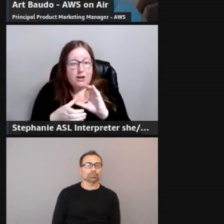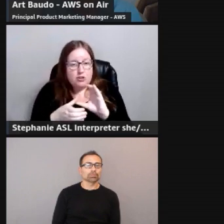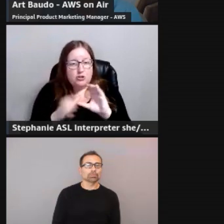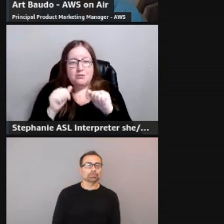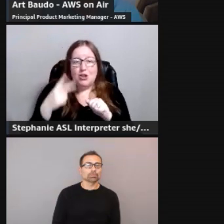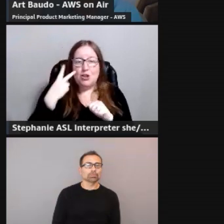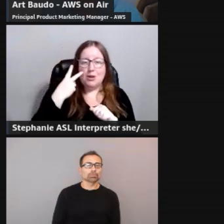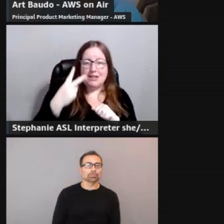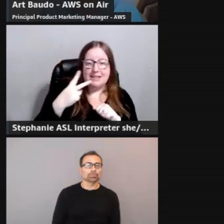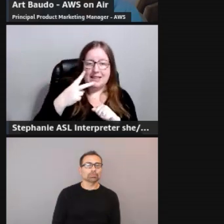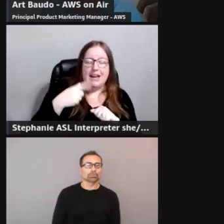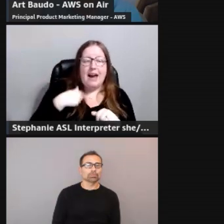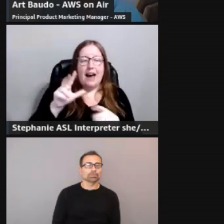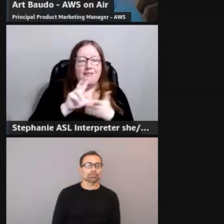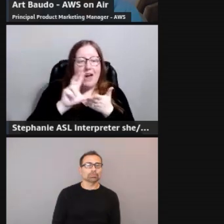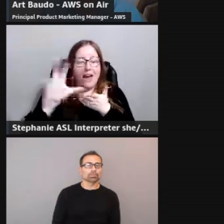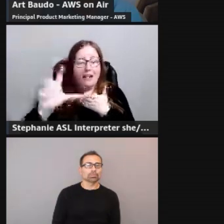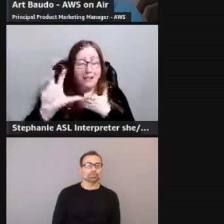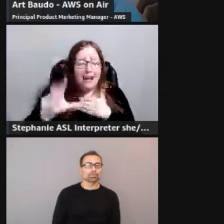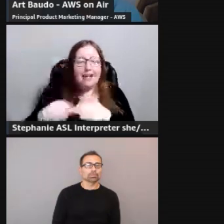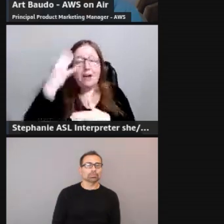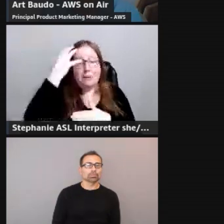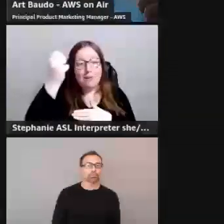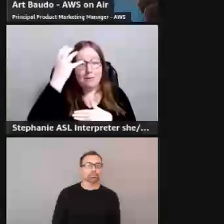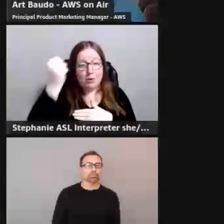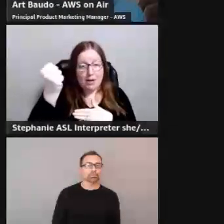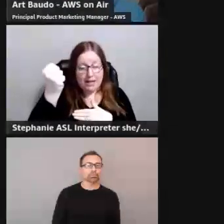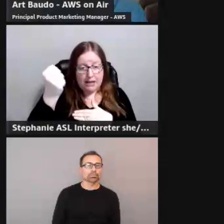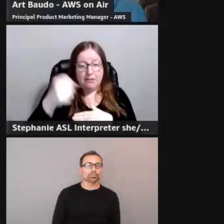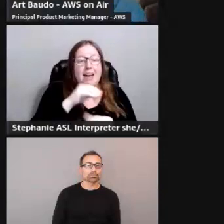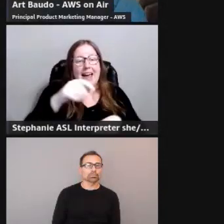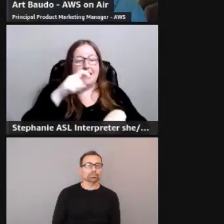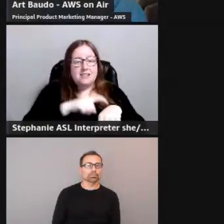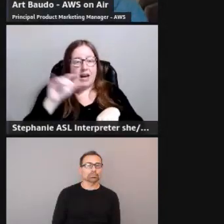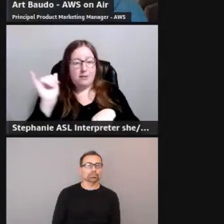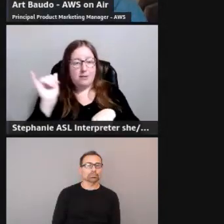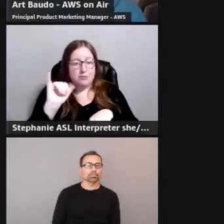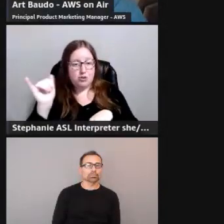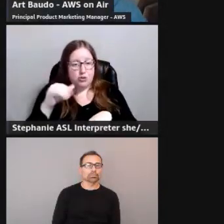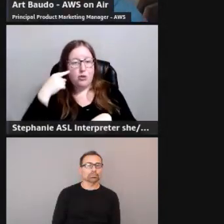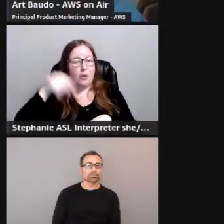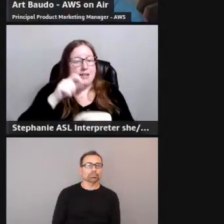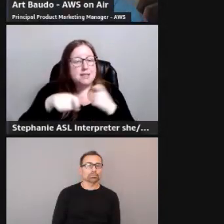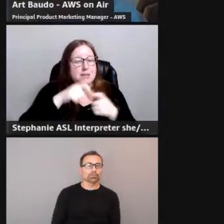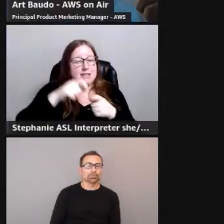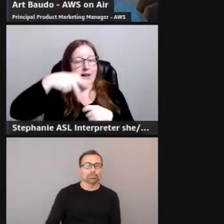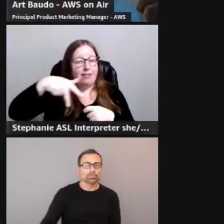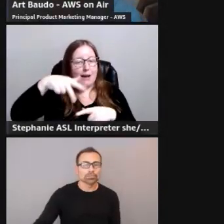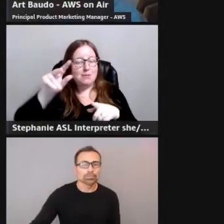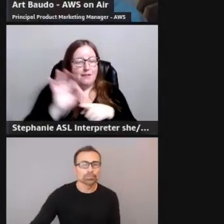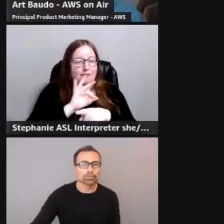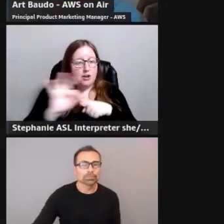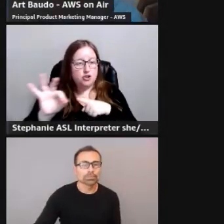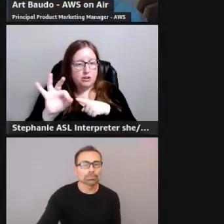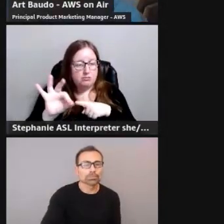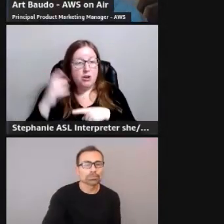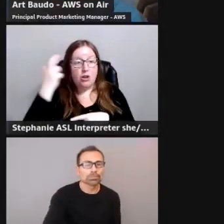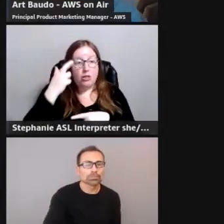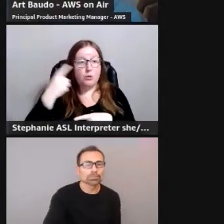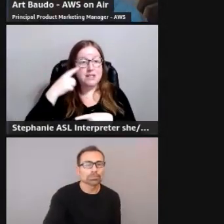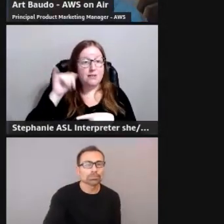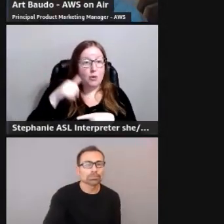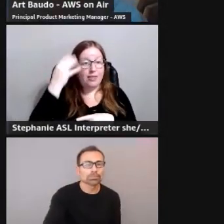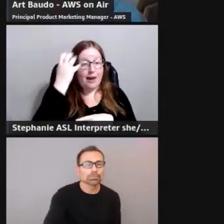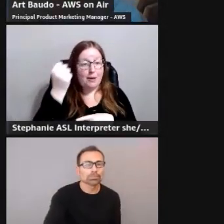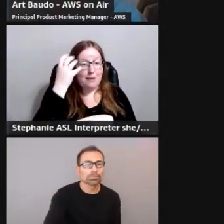I've allocated a good amount of memory and timeout for this particular Lambda function. The reason is memory